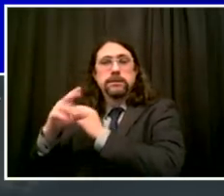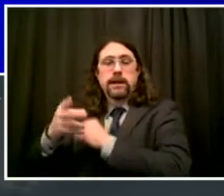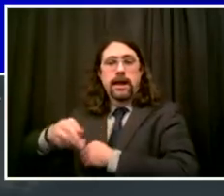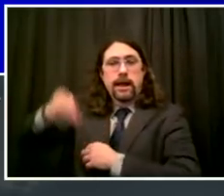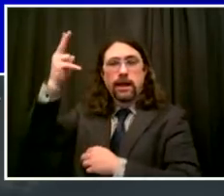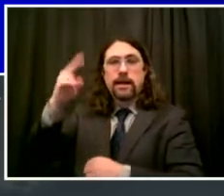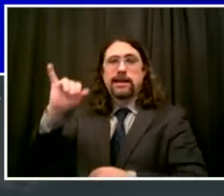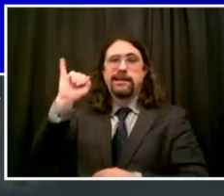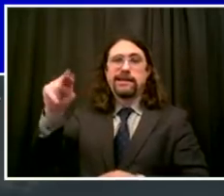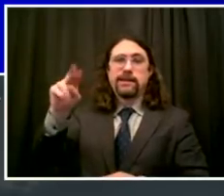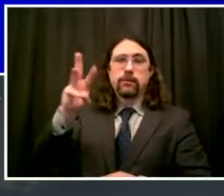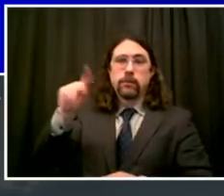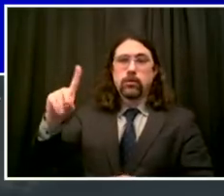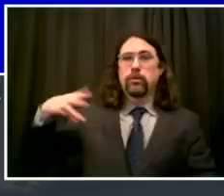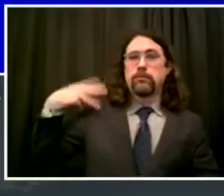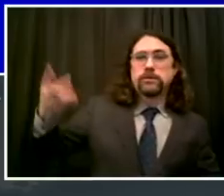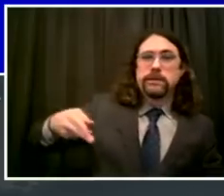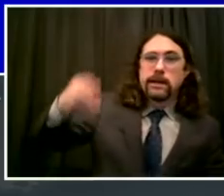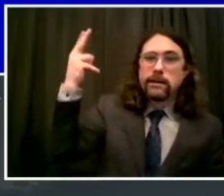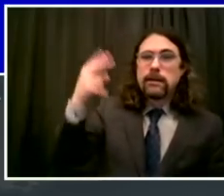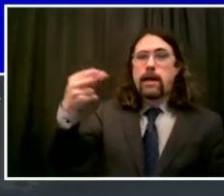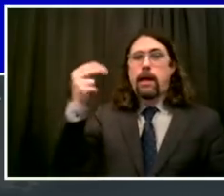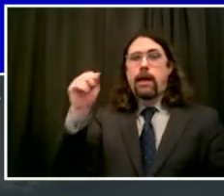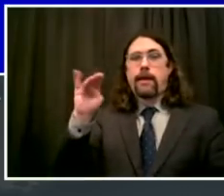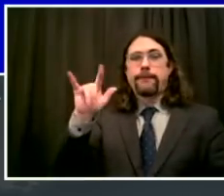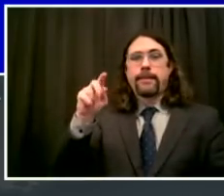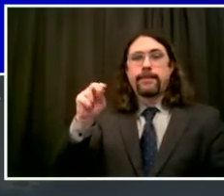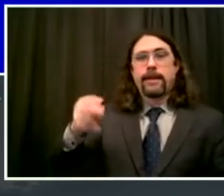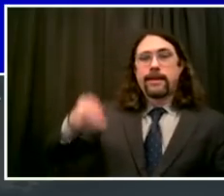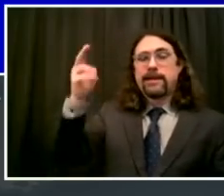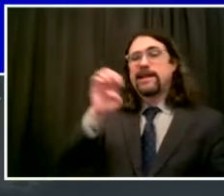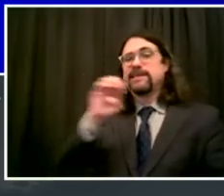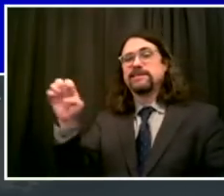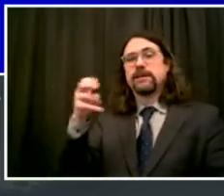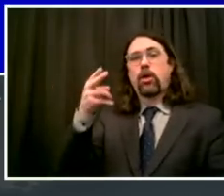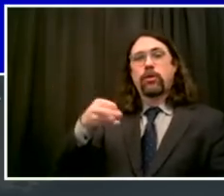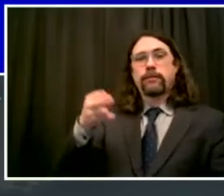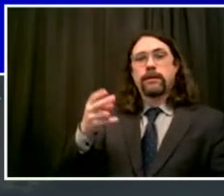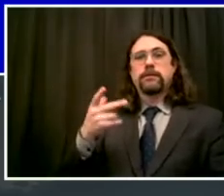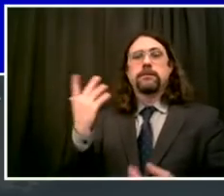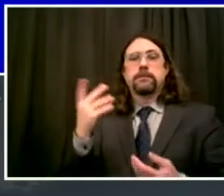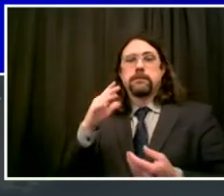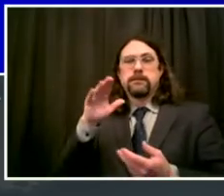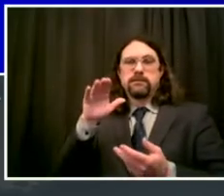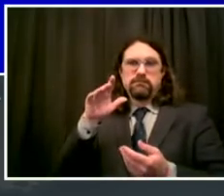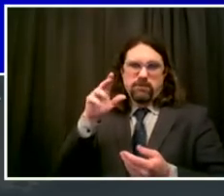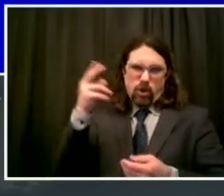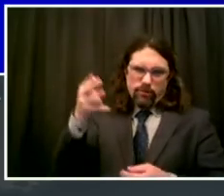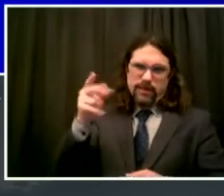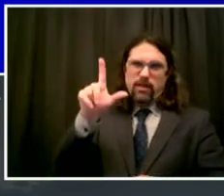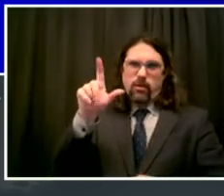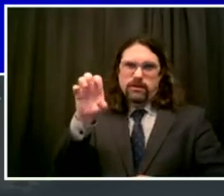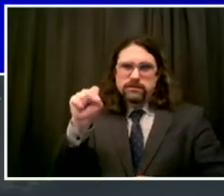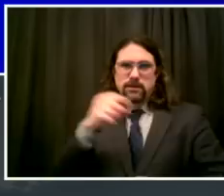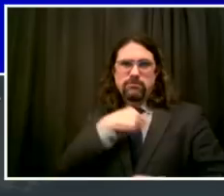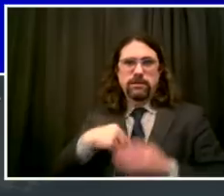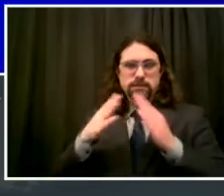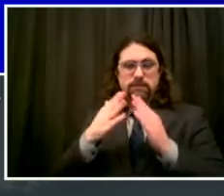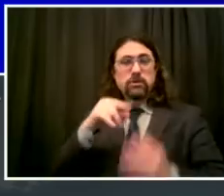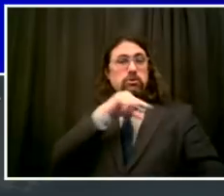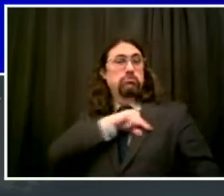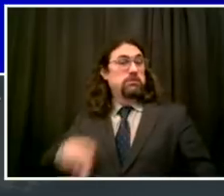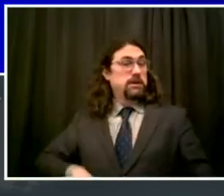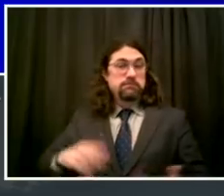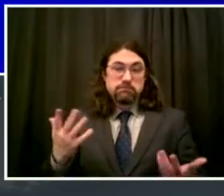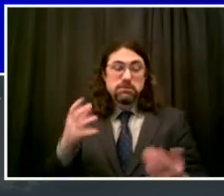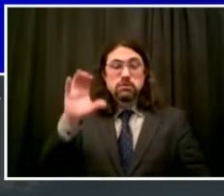Chinatown. In Queens, Corona, East, Elmhurst, and Elmhurst, Briarwood, Jamaica, Rockaway